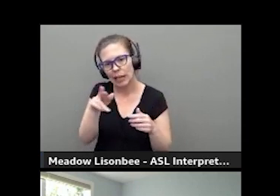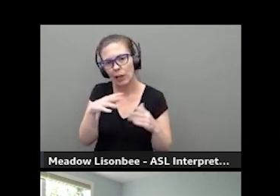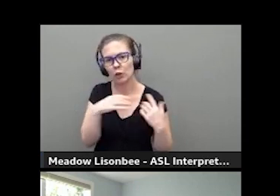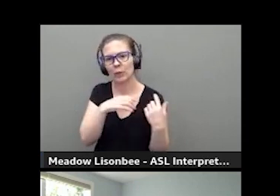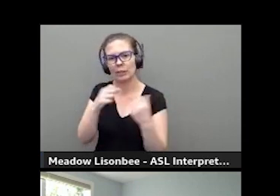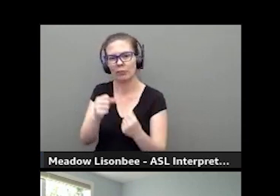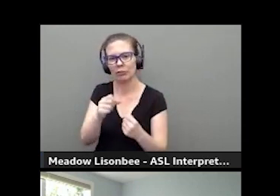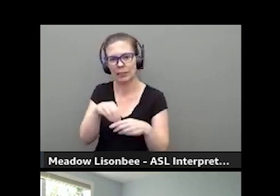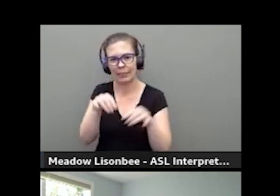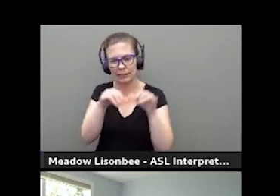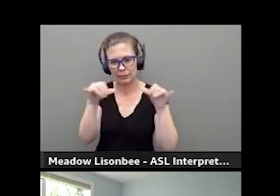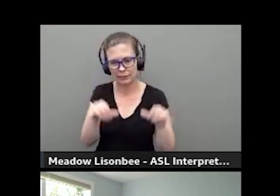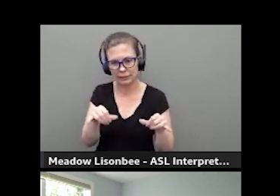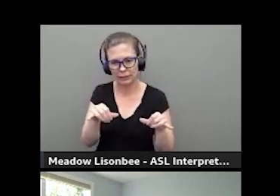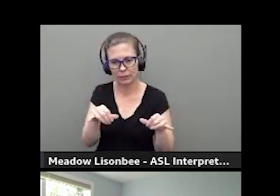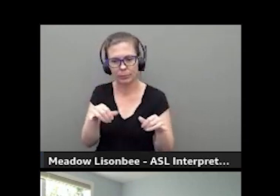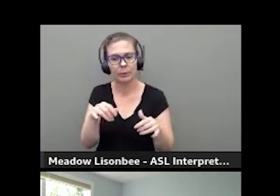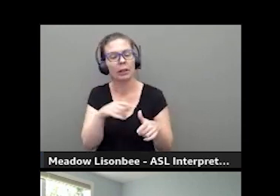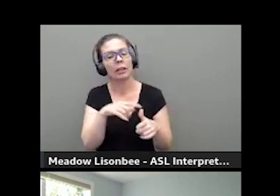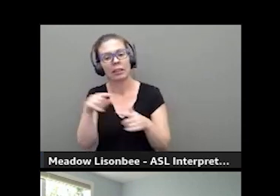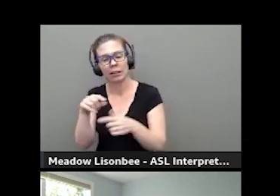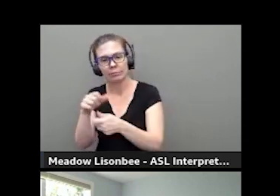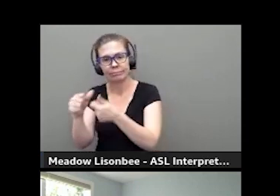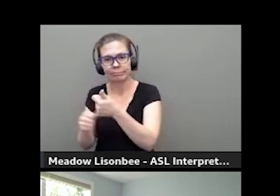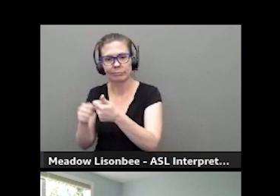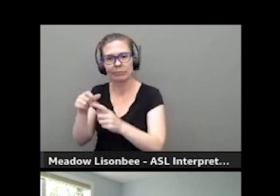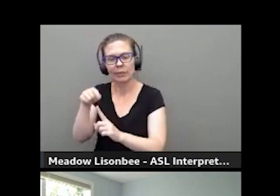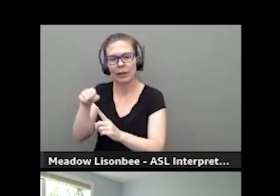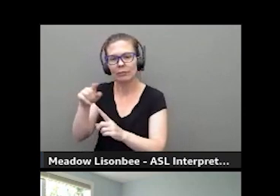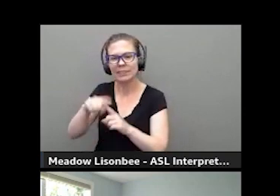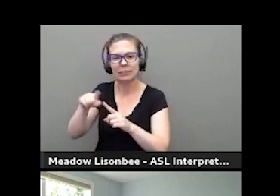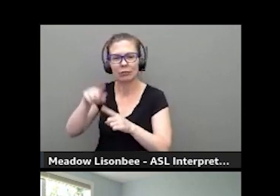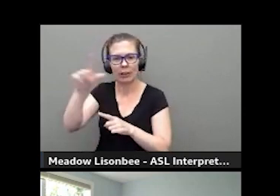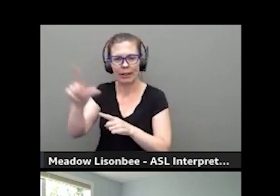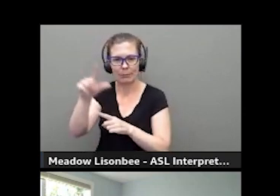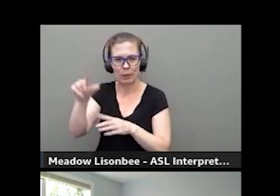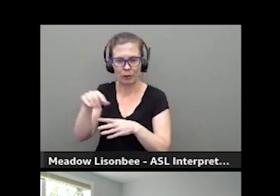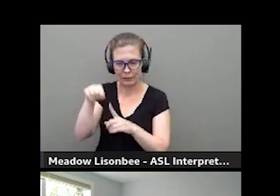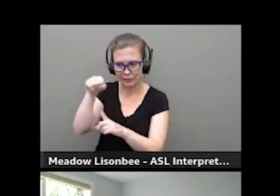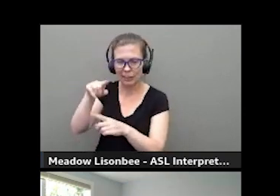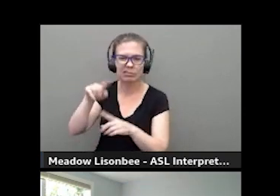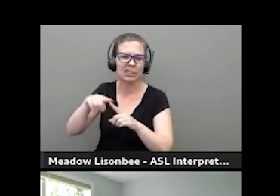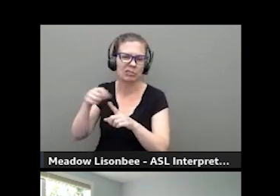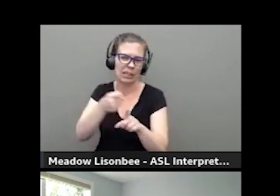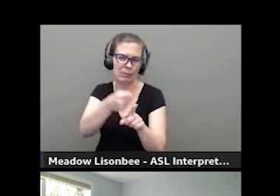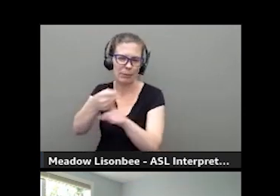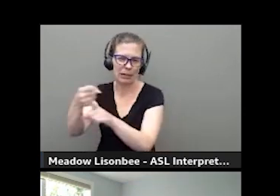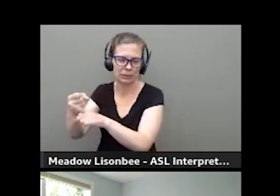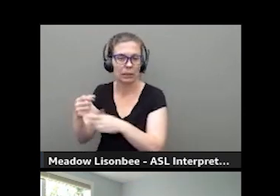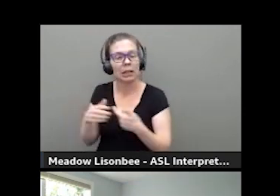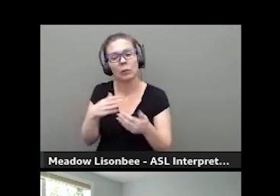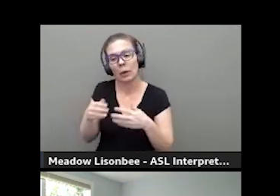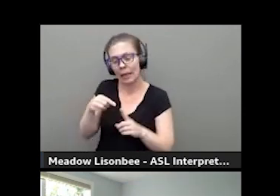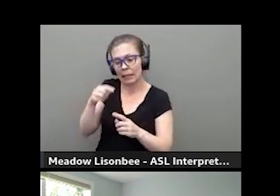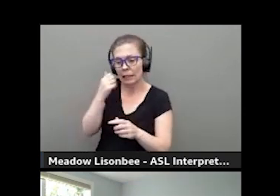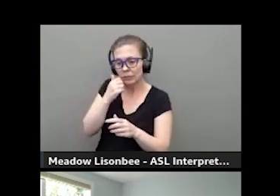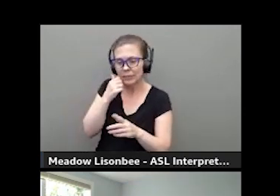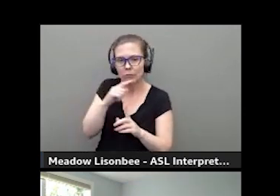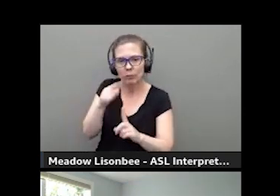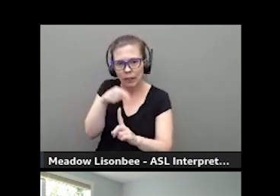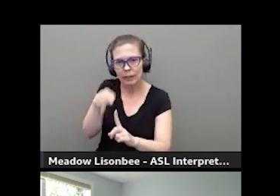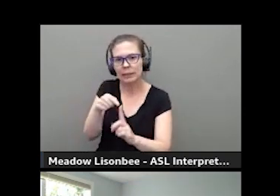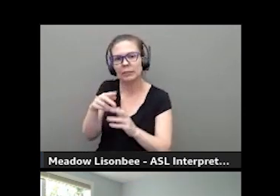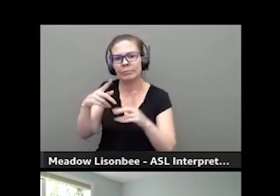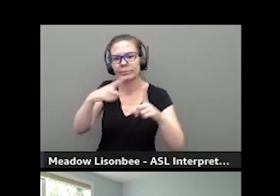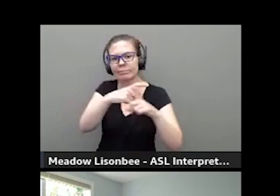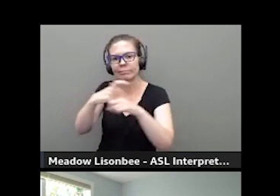system, and underlying. So those use different libraries. Those libraries have different impacts, but at the end of the day, we're still encoding a certain amount of